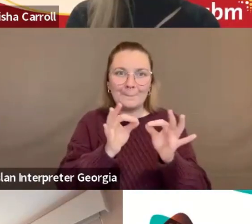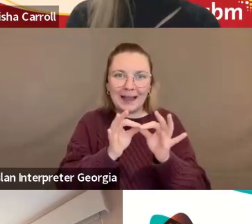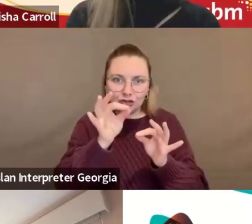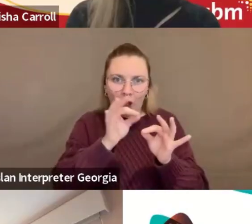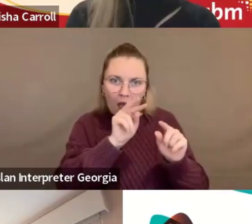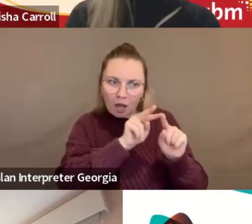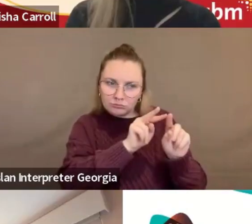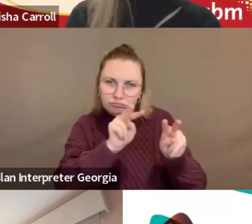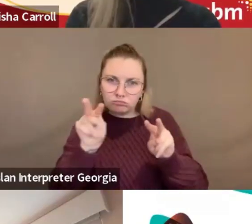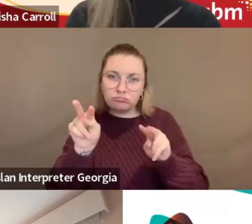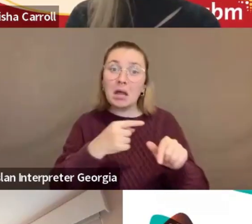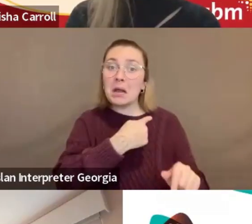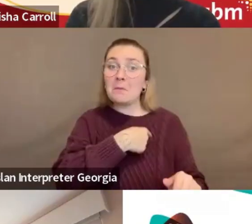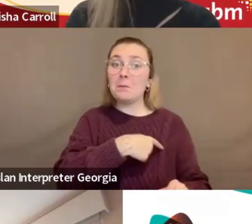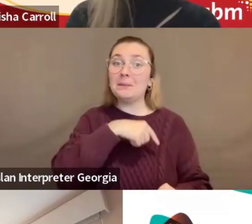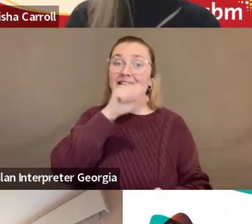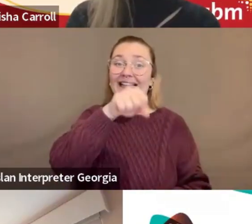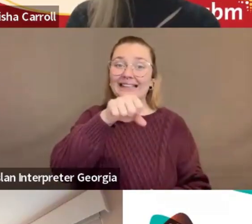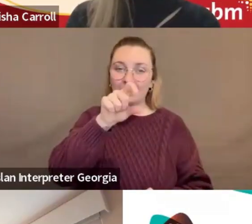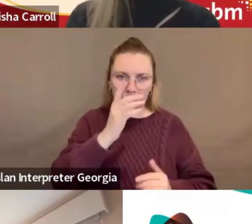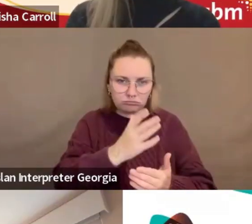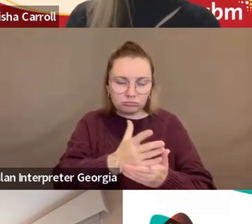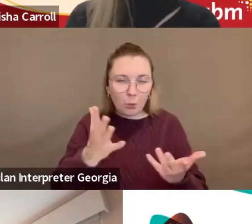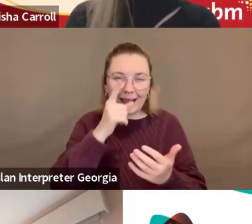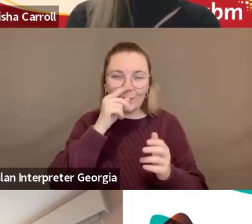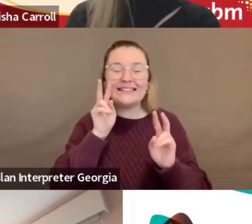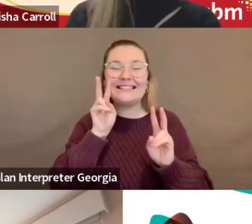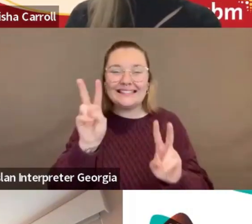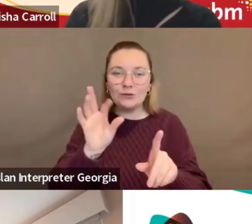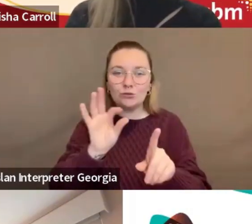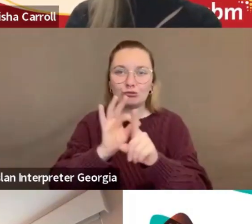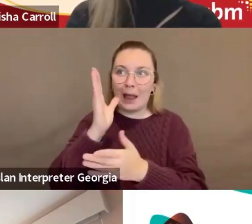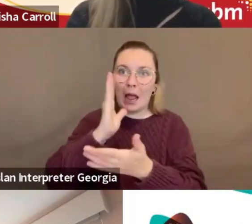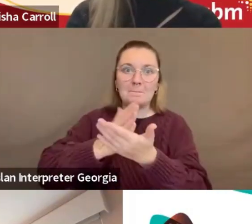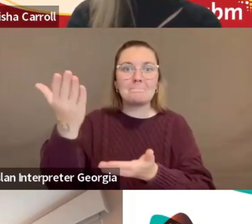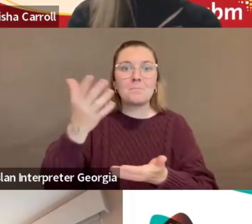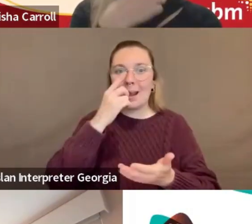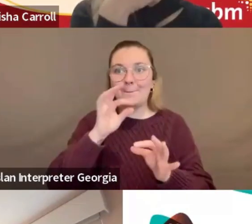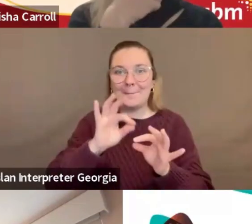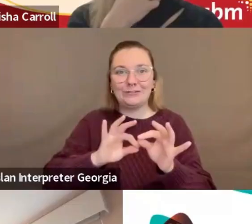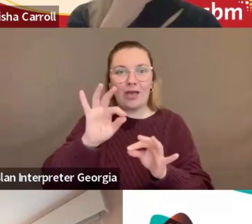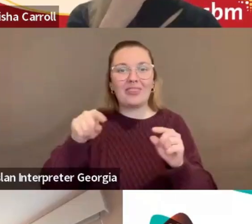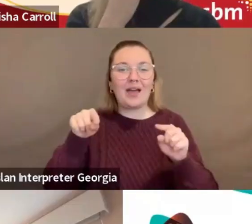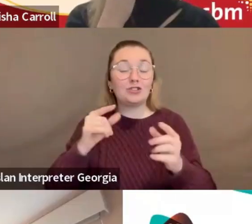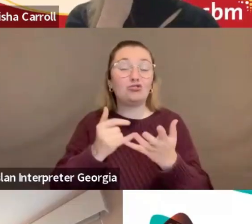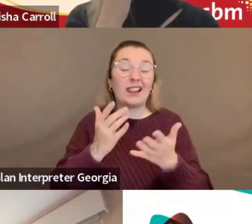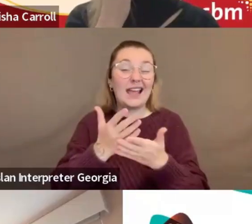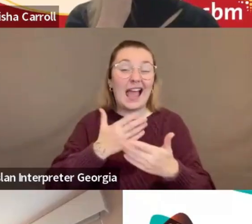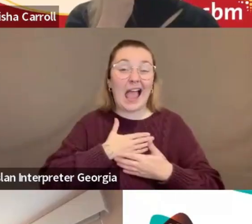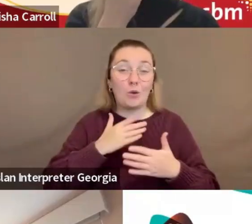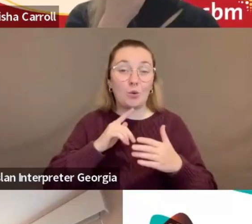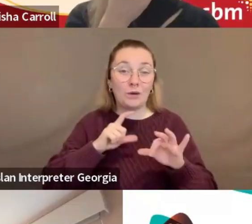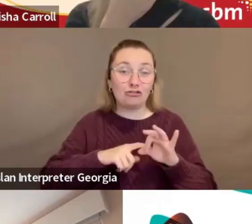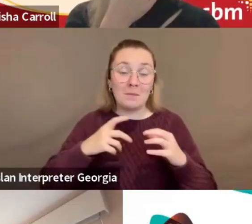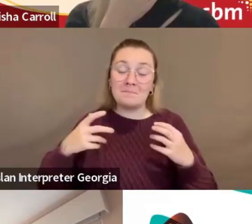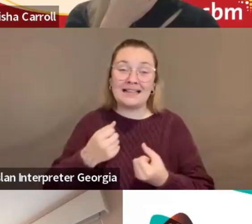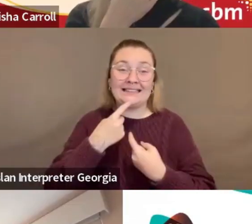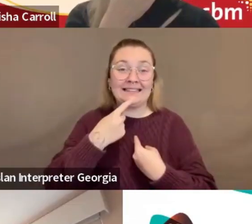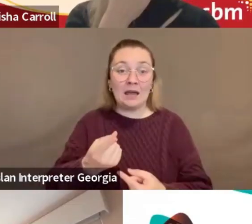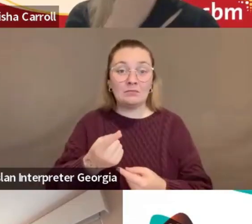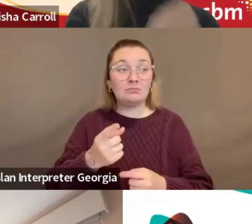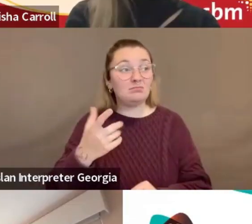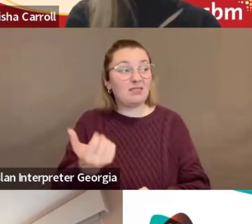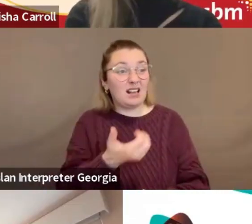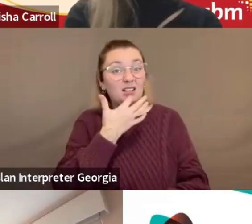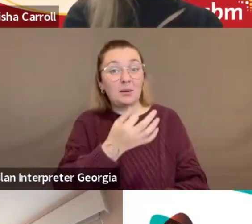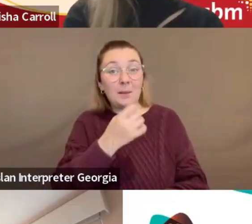in commitments, but in actual tangible improvements in people's lives. So ultimately, the question we must ask is whether people with